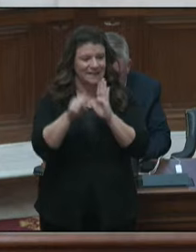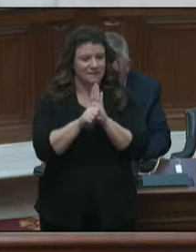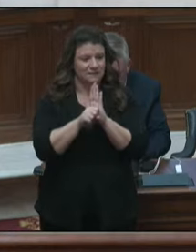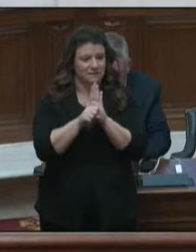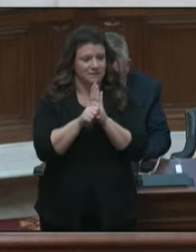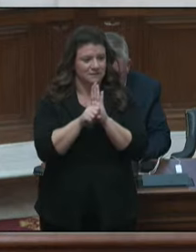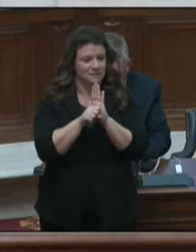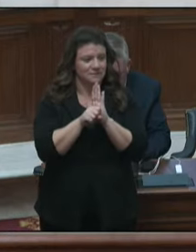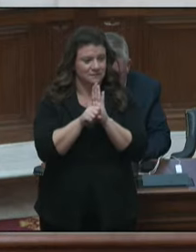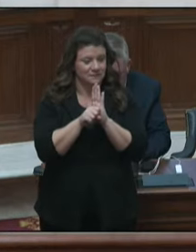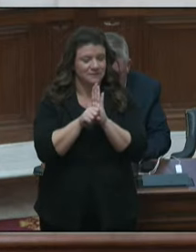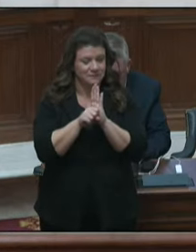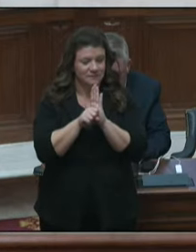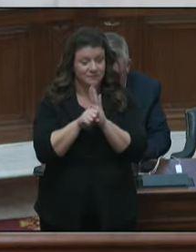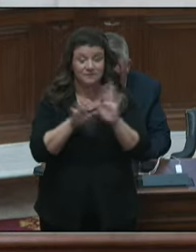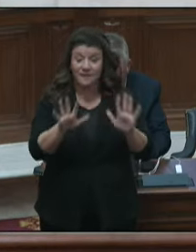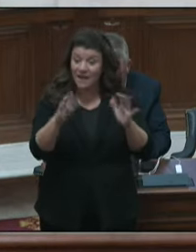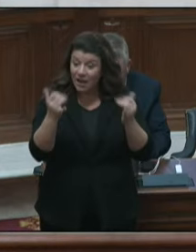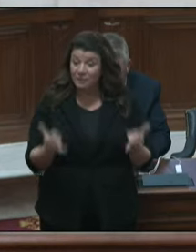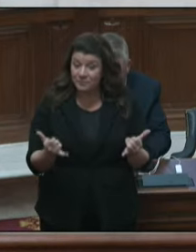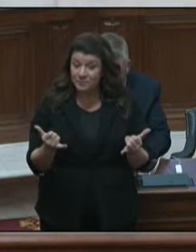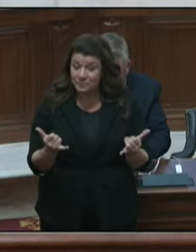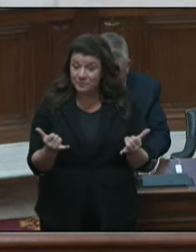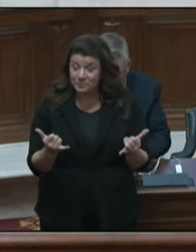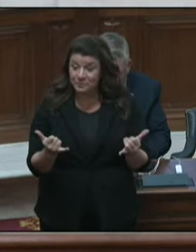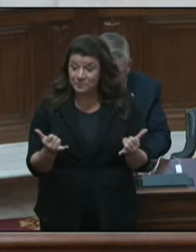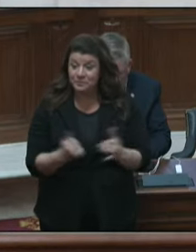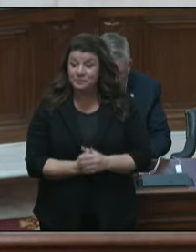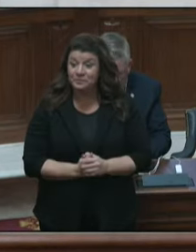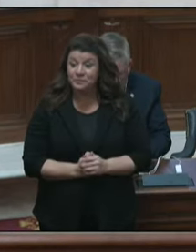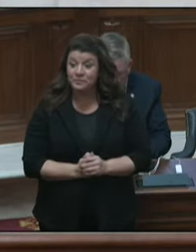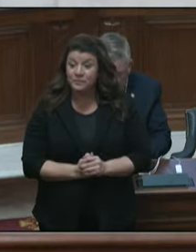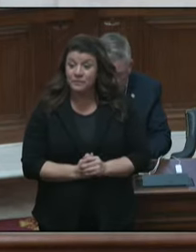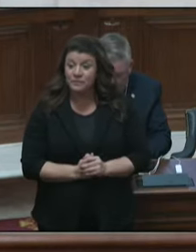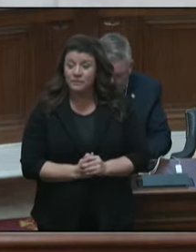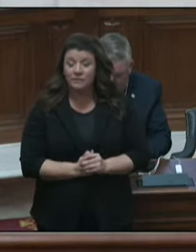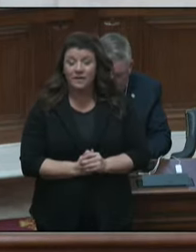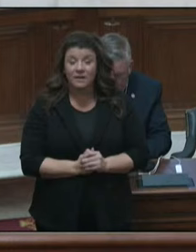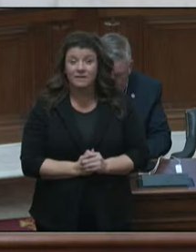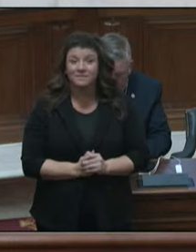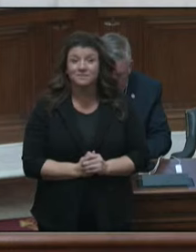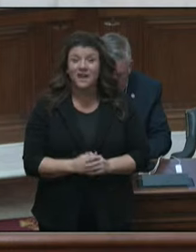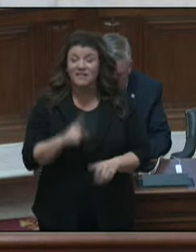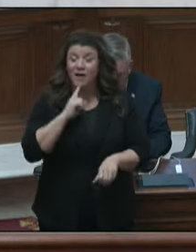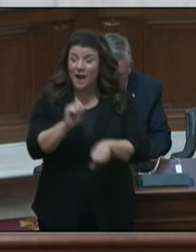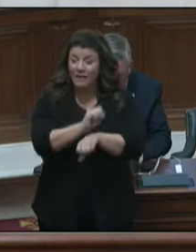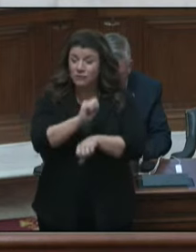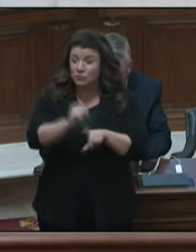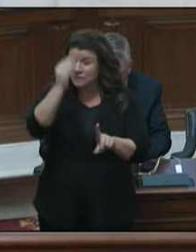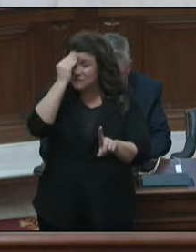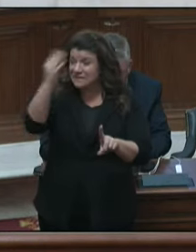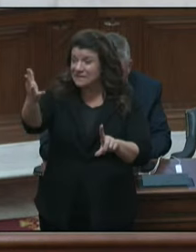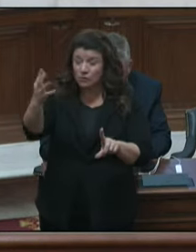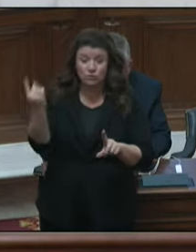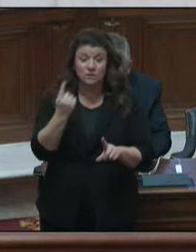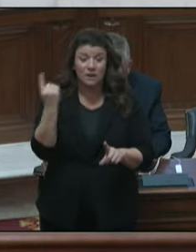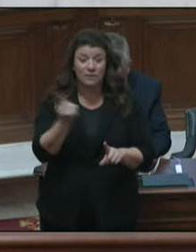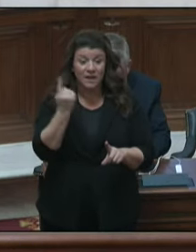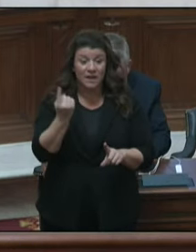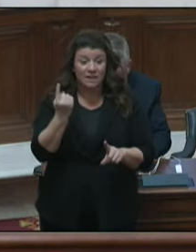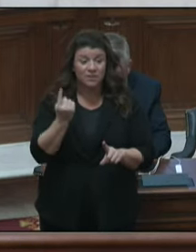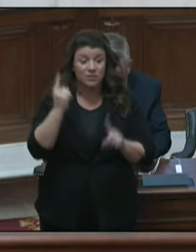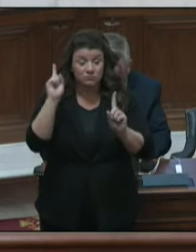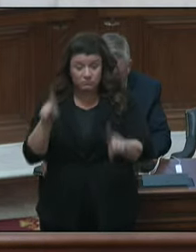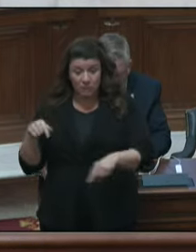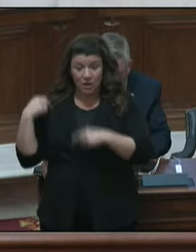unbelievable state. Now, if I would absolutely just tell you just this, along